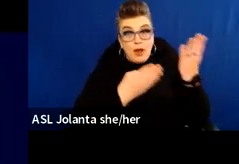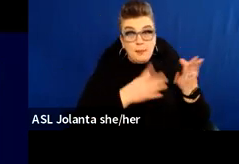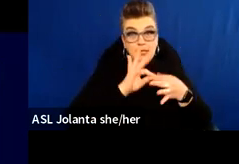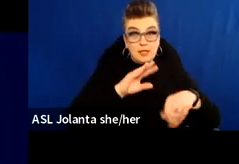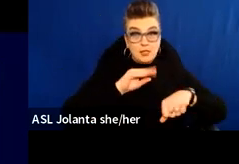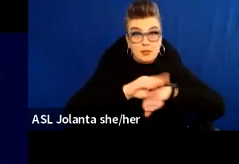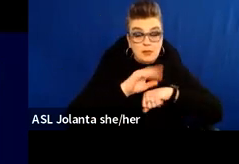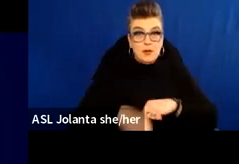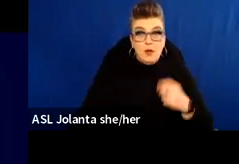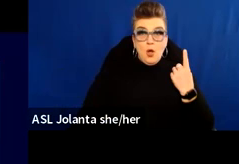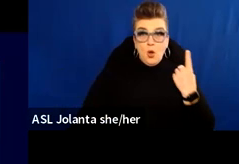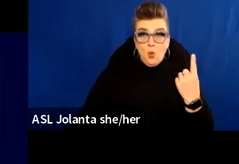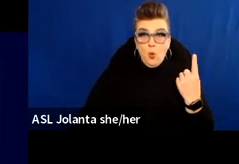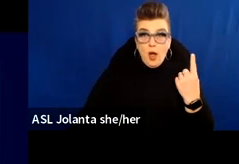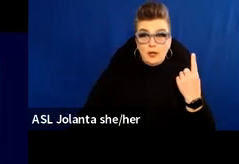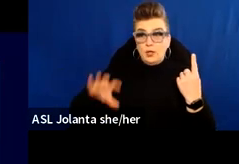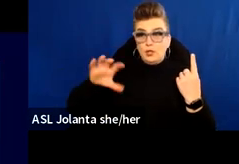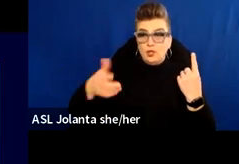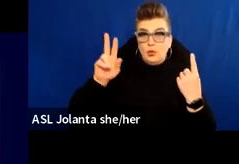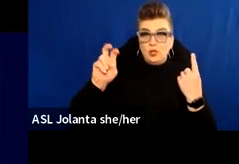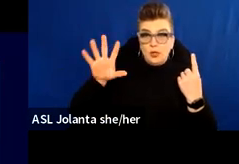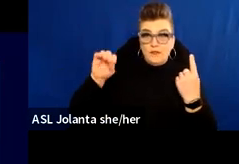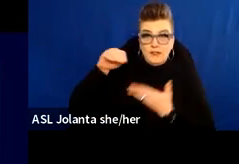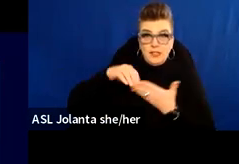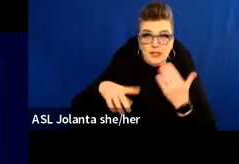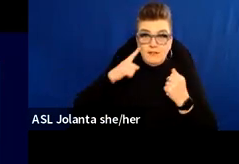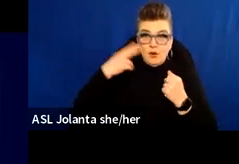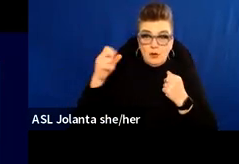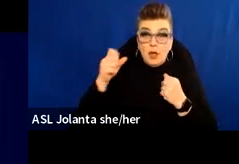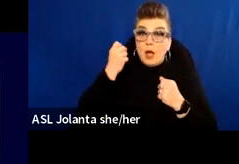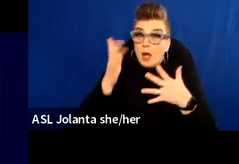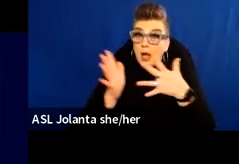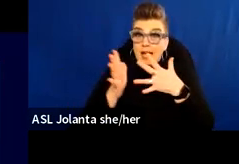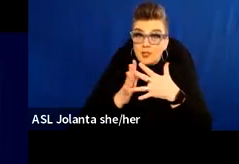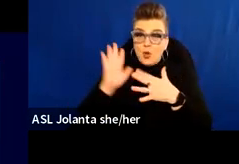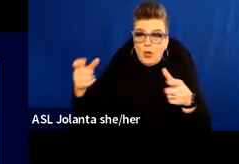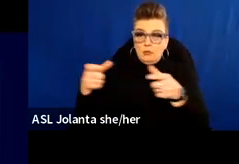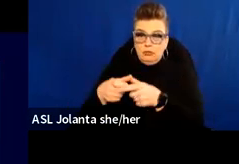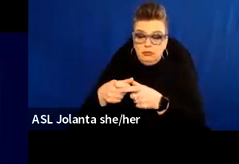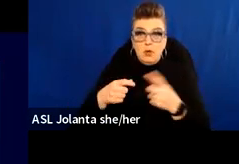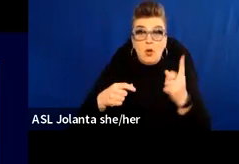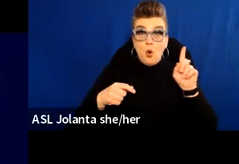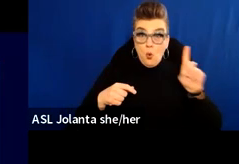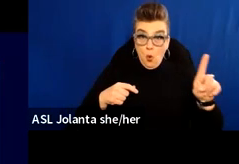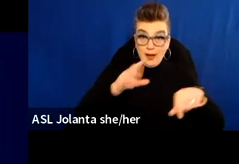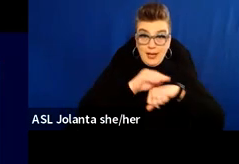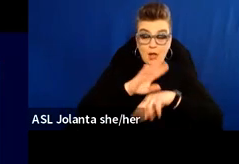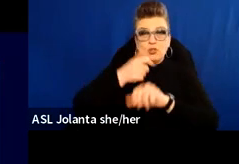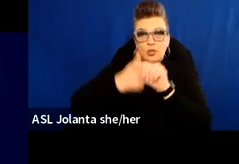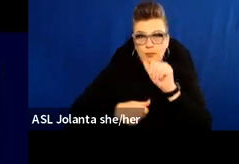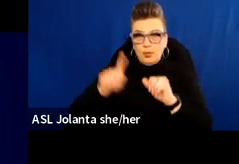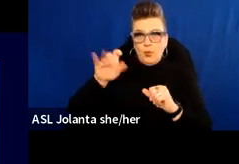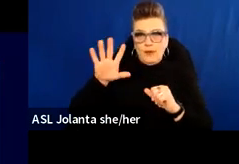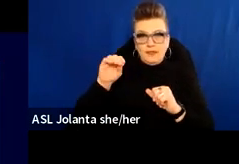250 for the high school but at ninth grade we will be lowering that to one to 150 in our recommendation